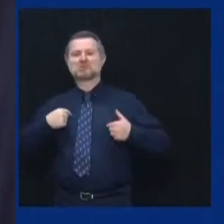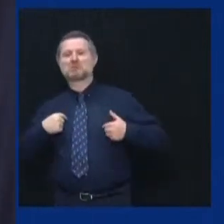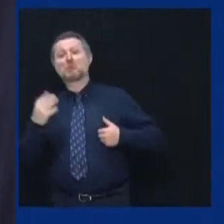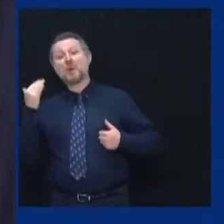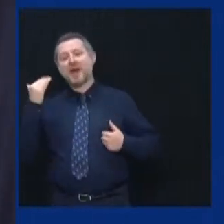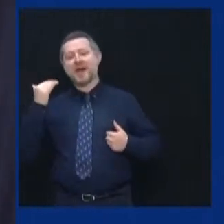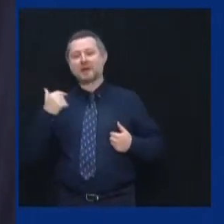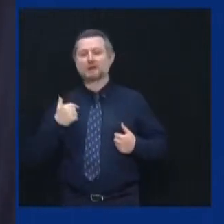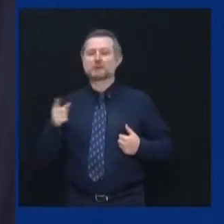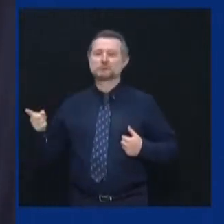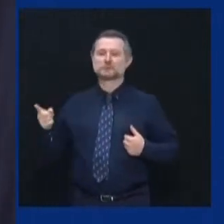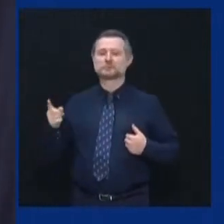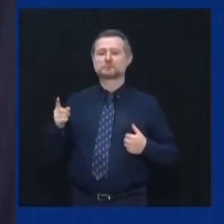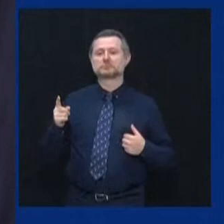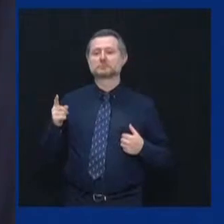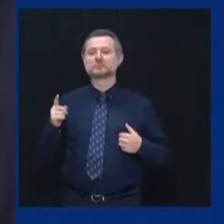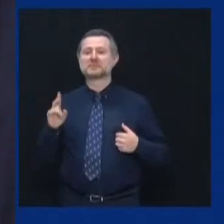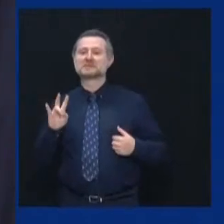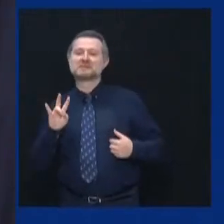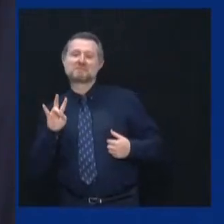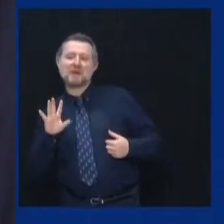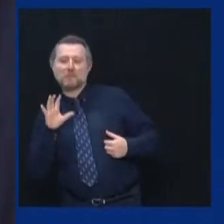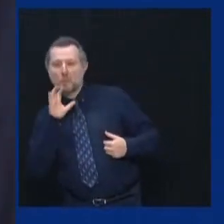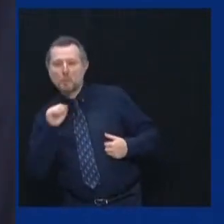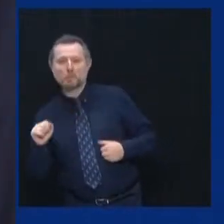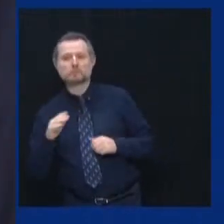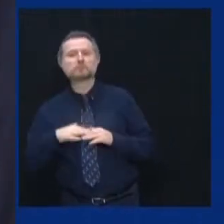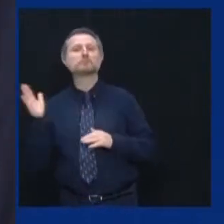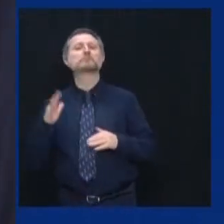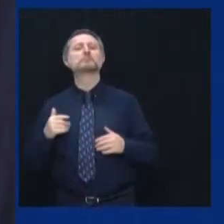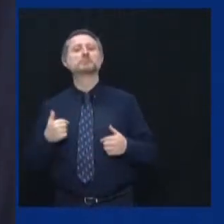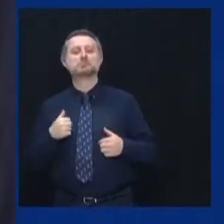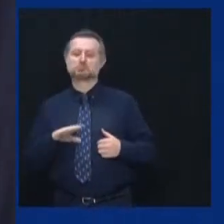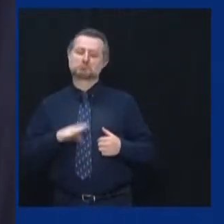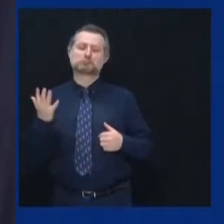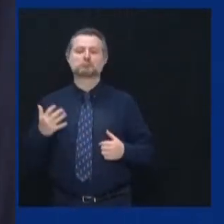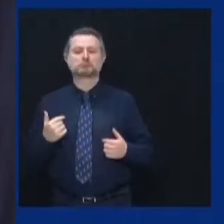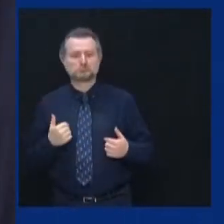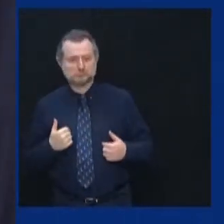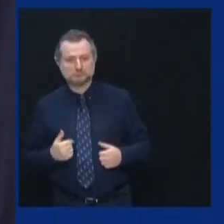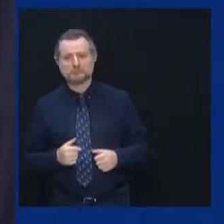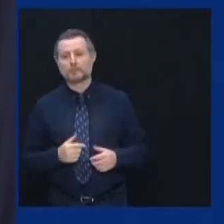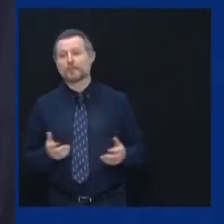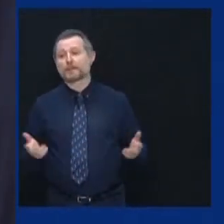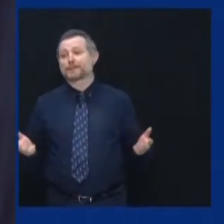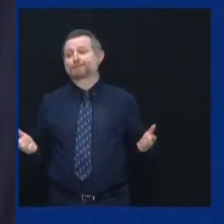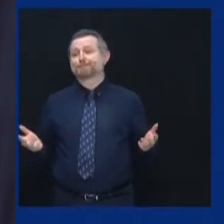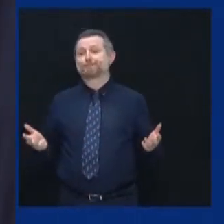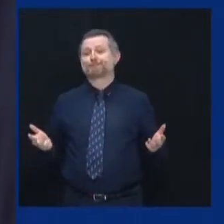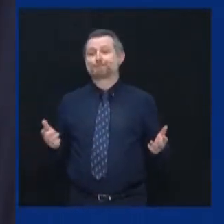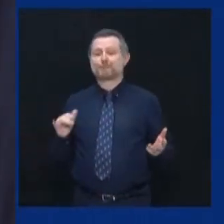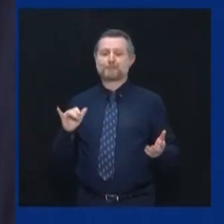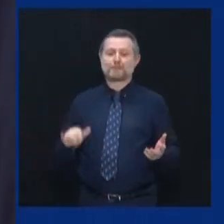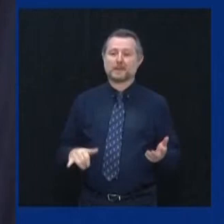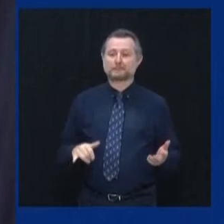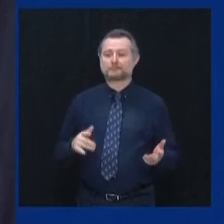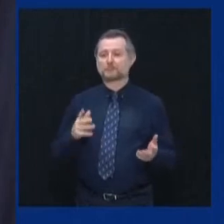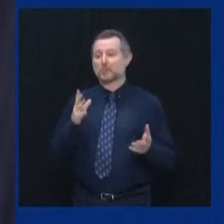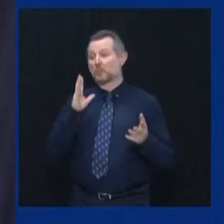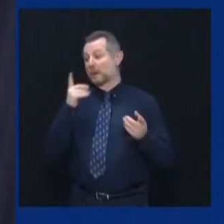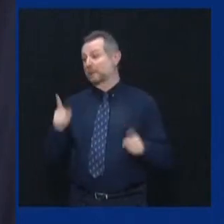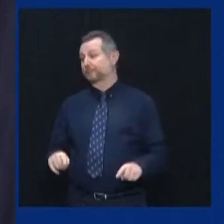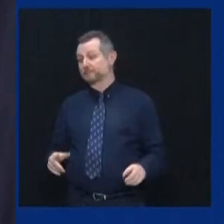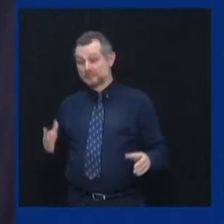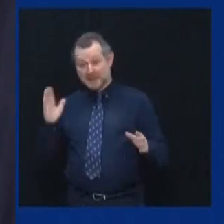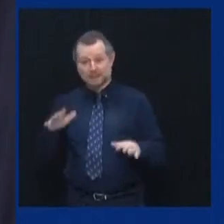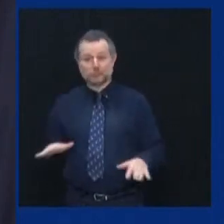is 75 plus, and she's going to be unhappy. And that's going to be the way it is.